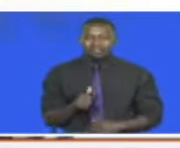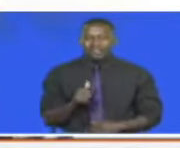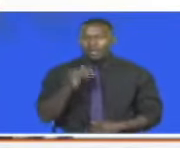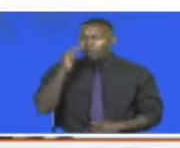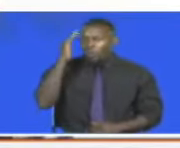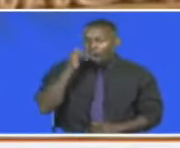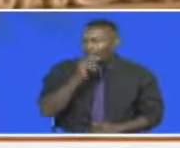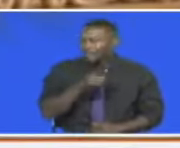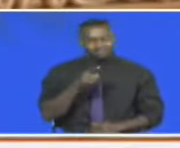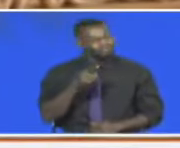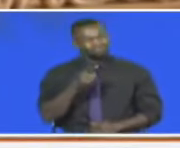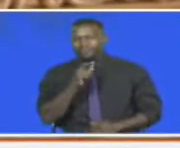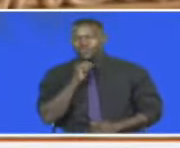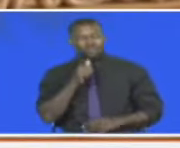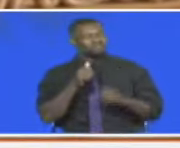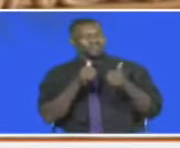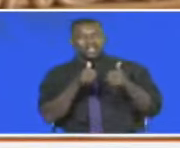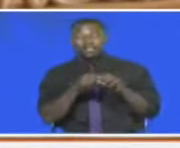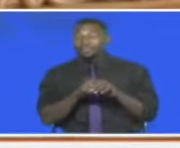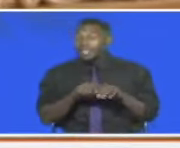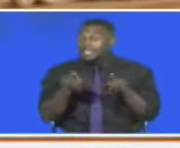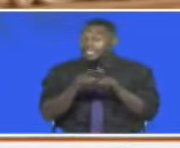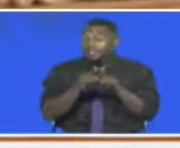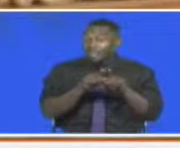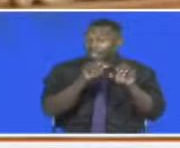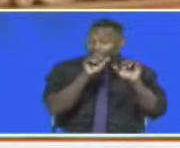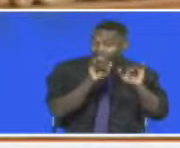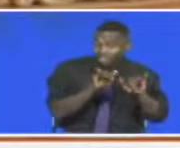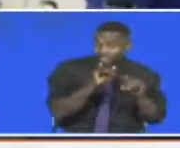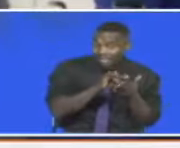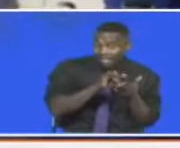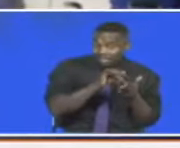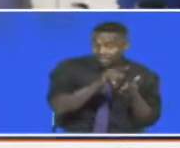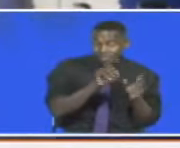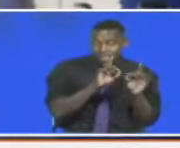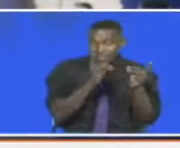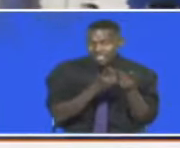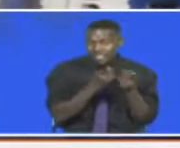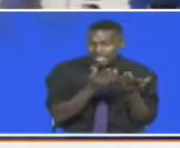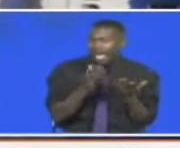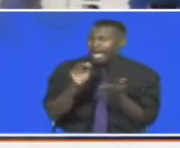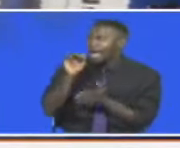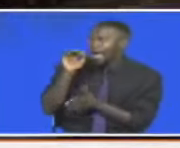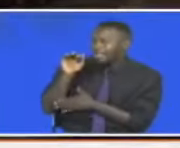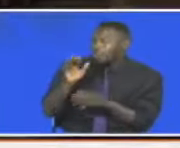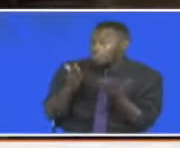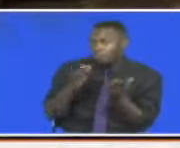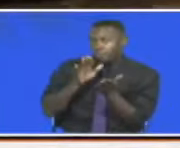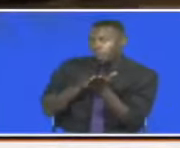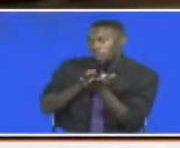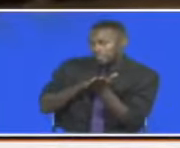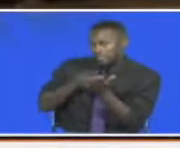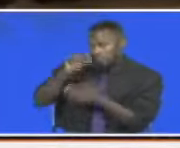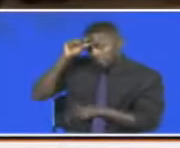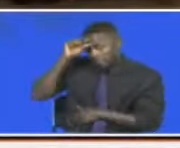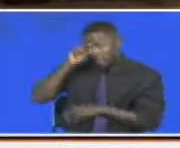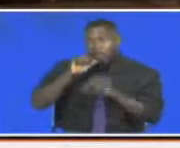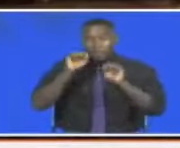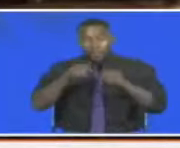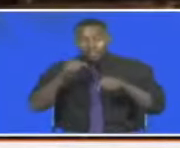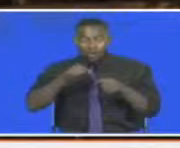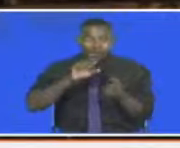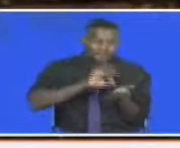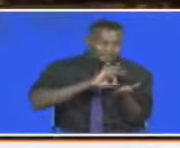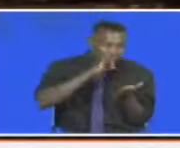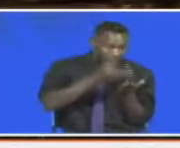the operations. Muungano huo pia unapendekeza serikali kupitia wizara kuiokoa kampuni hiyo kwa kuwekeza fedha moja kwa